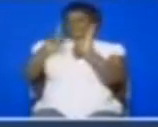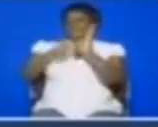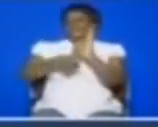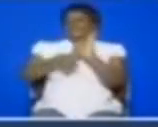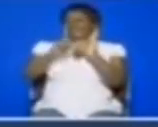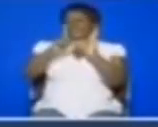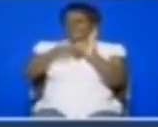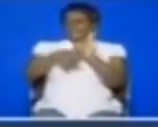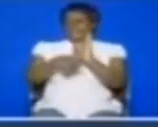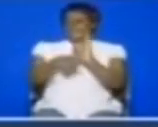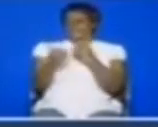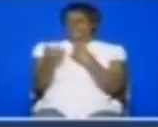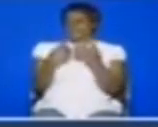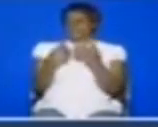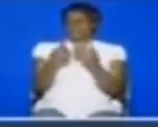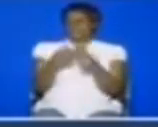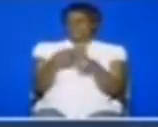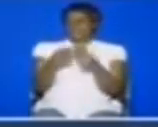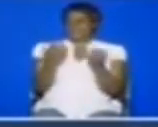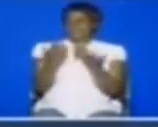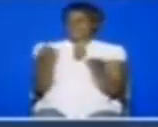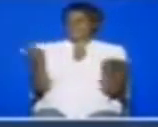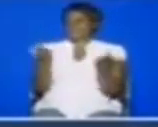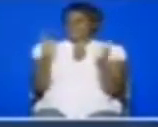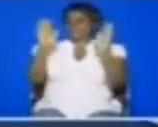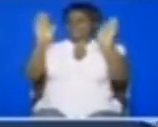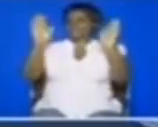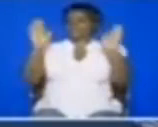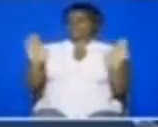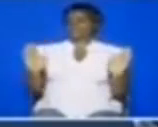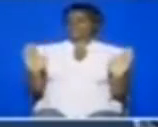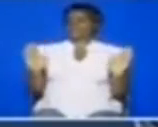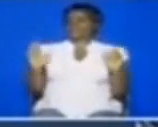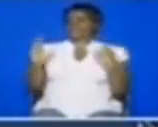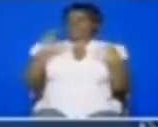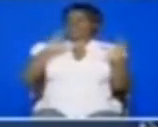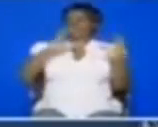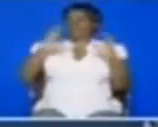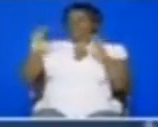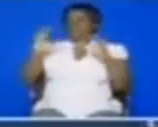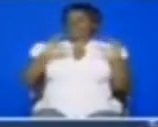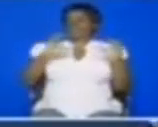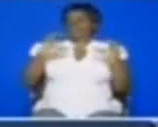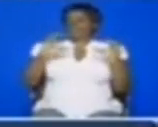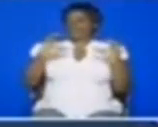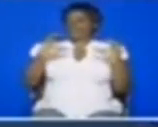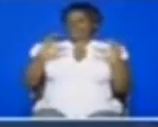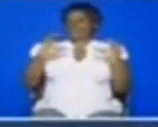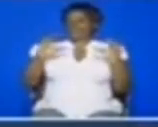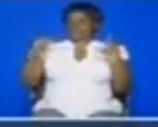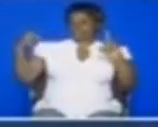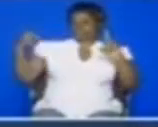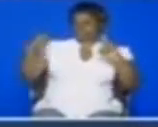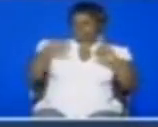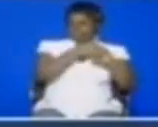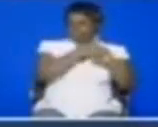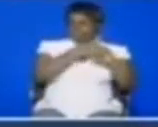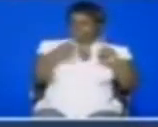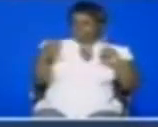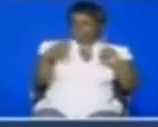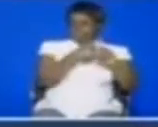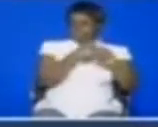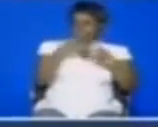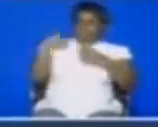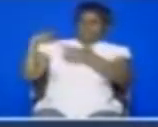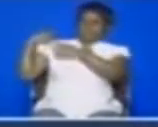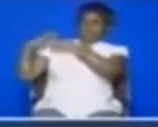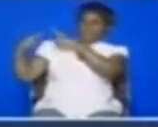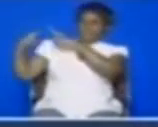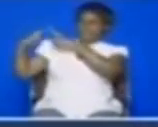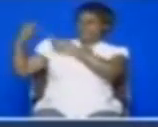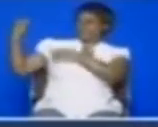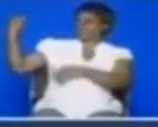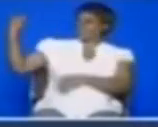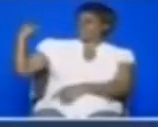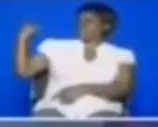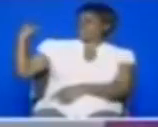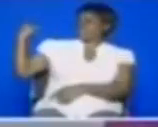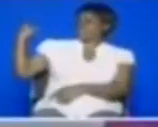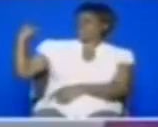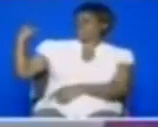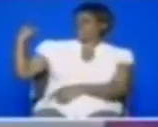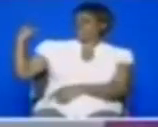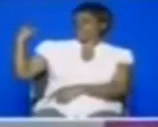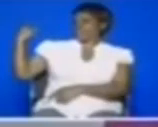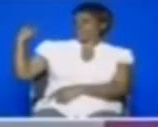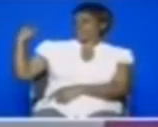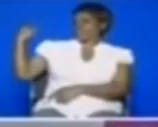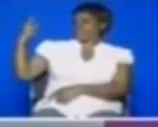that shortly, Esther, but there's something also very important, another conversation about the chaos, you know, that was experienced yesterday and even the day